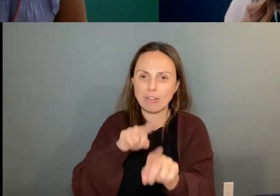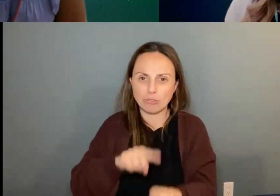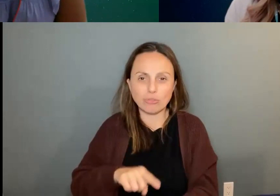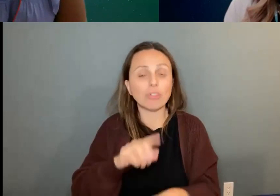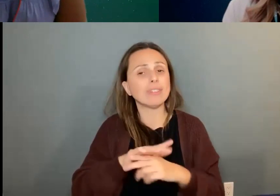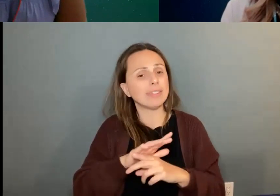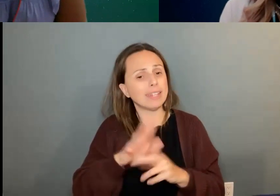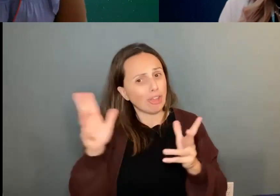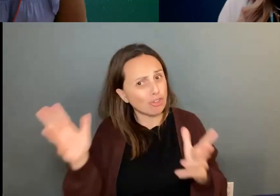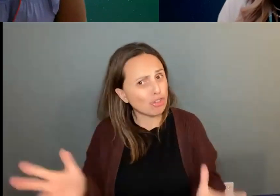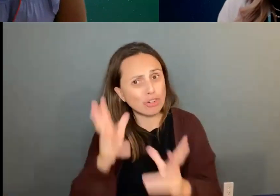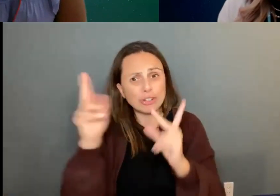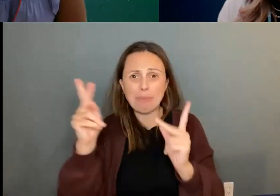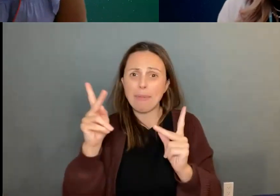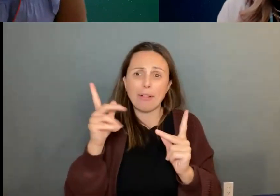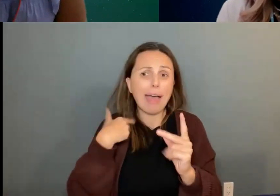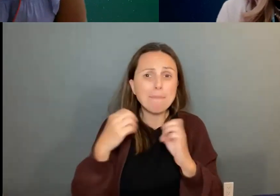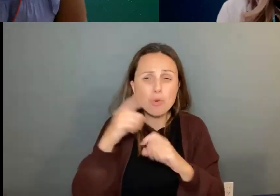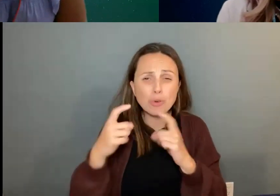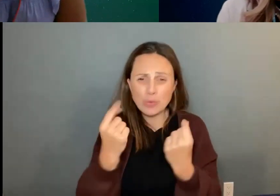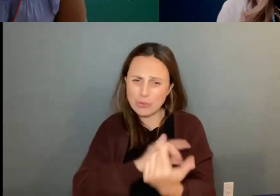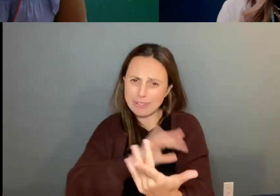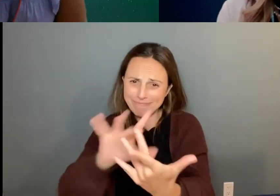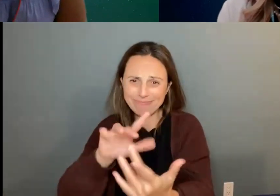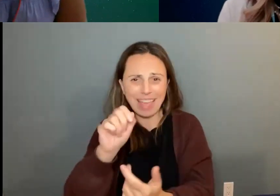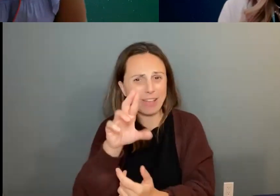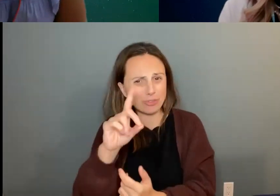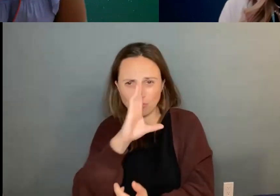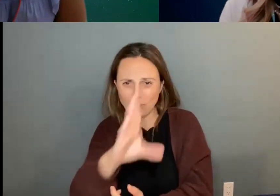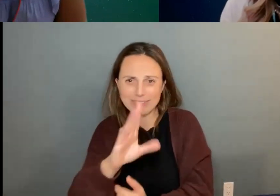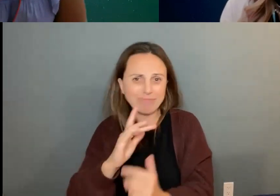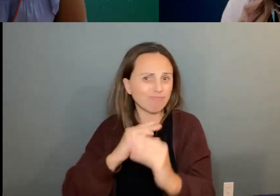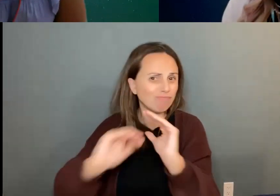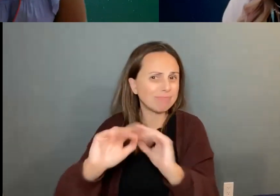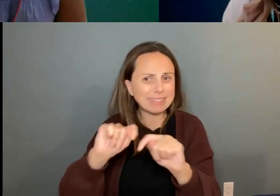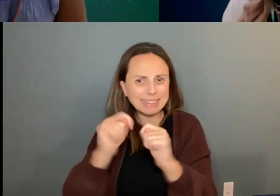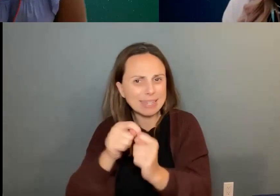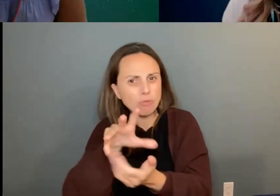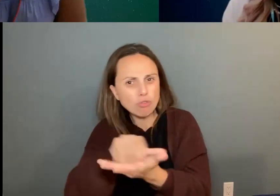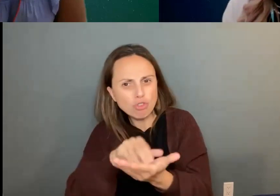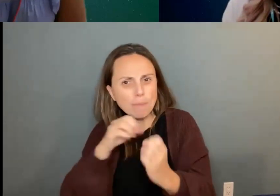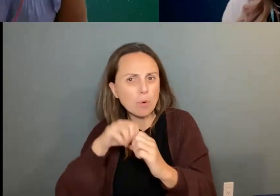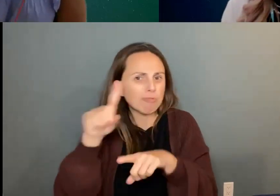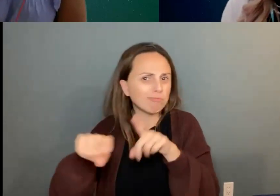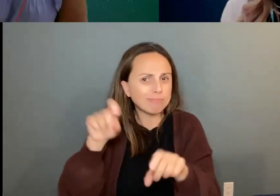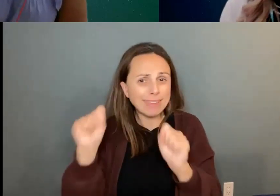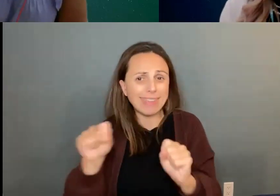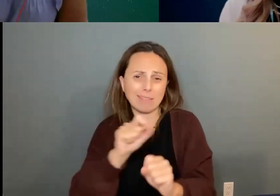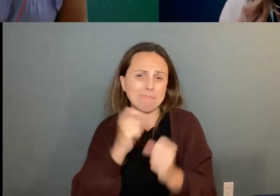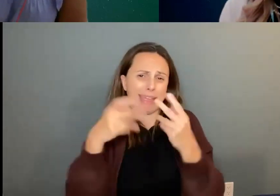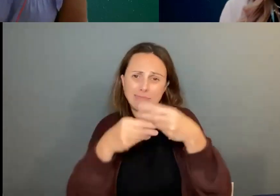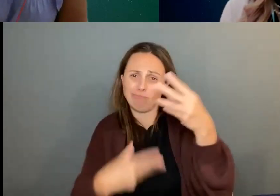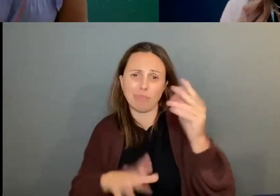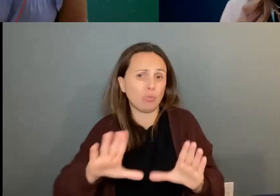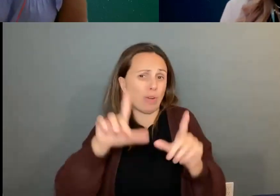questions. Encourage those who have more questions to reach out to Astrid and her team to learn a little bit more. There are some great questions